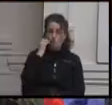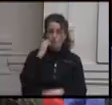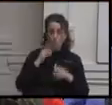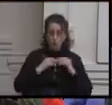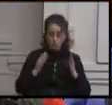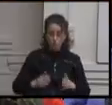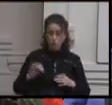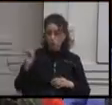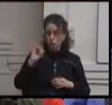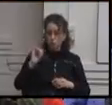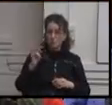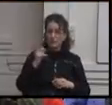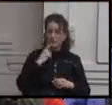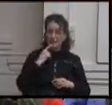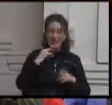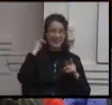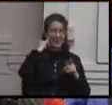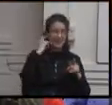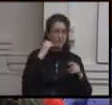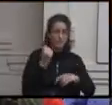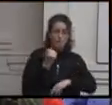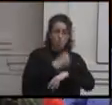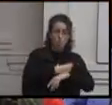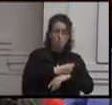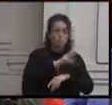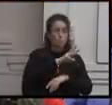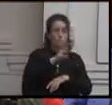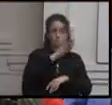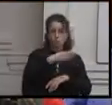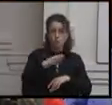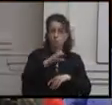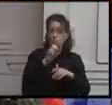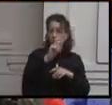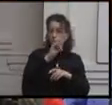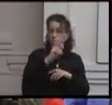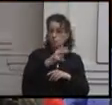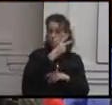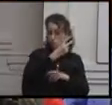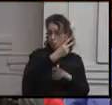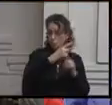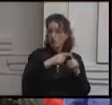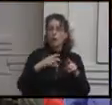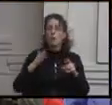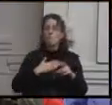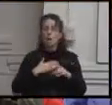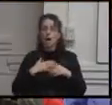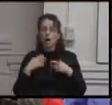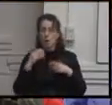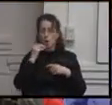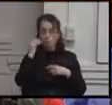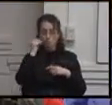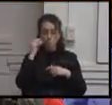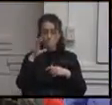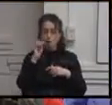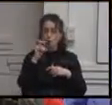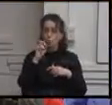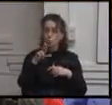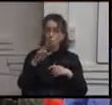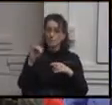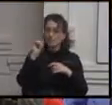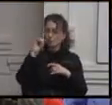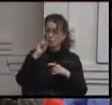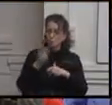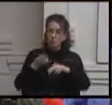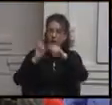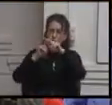up to $200 a year. And there's 19 homes on Abbott Road. I think the fire chief and assistant chief have